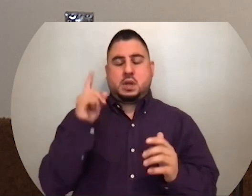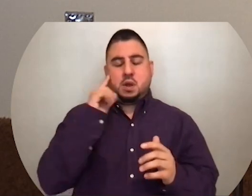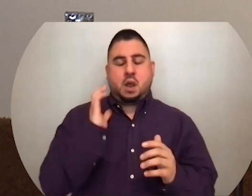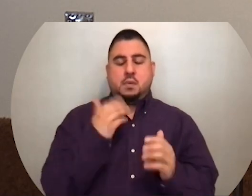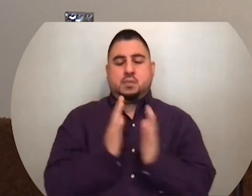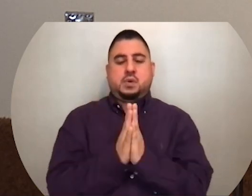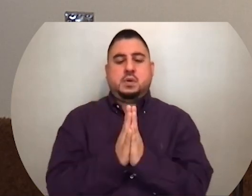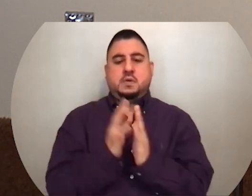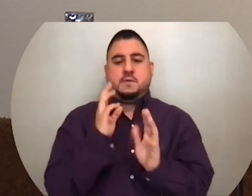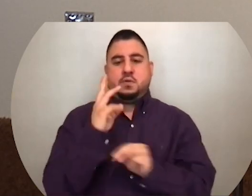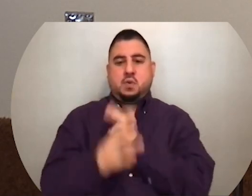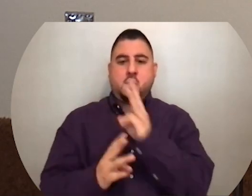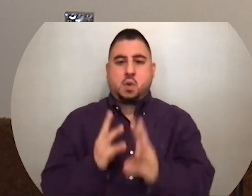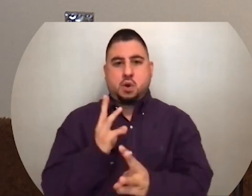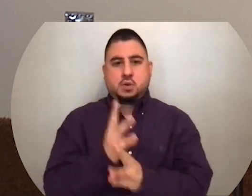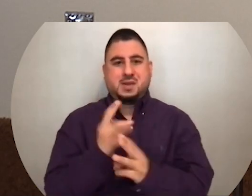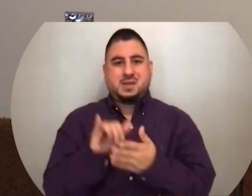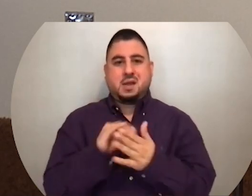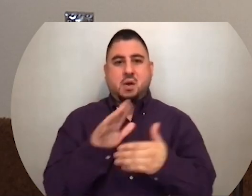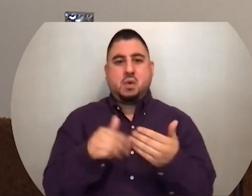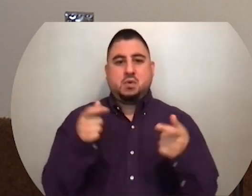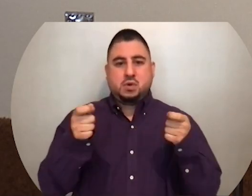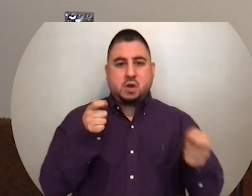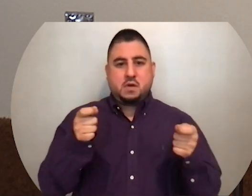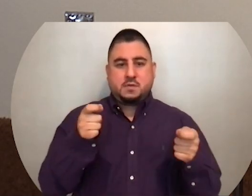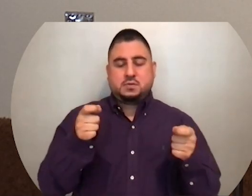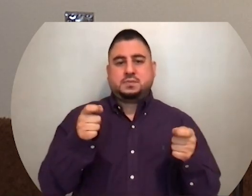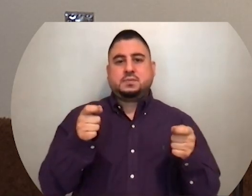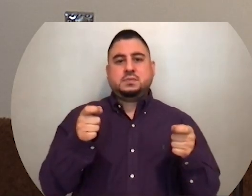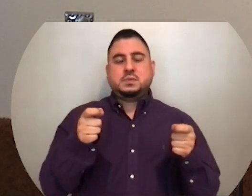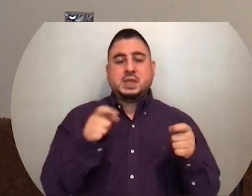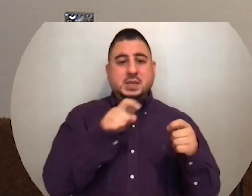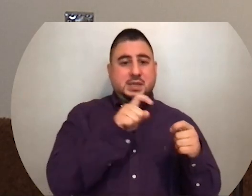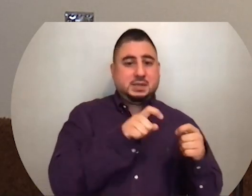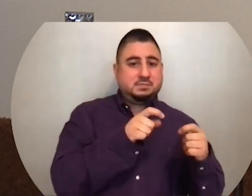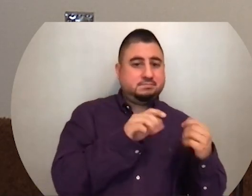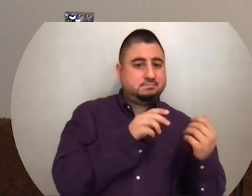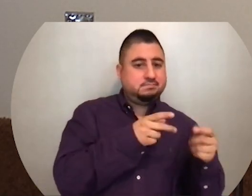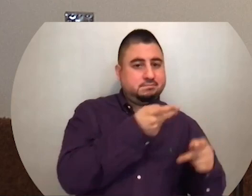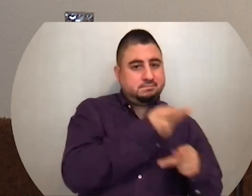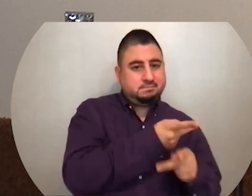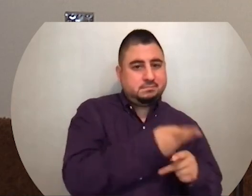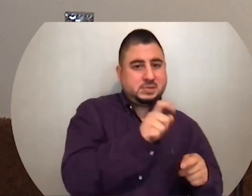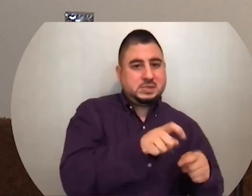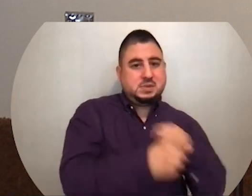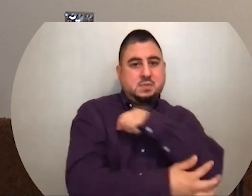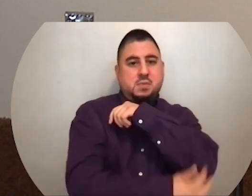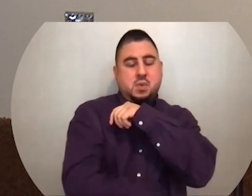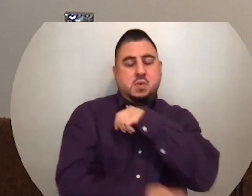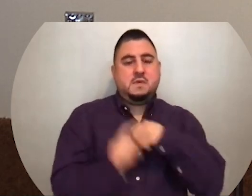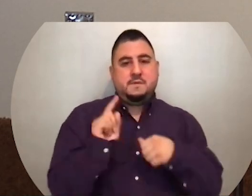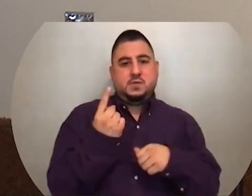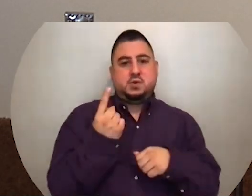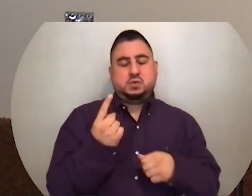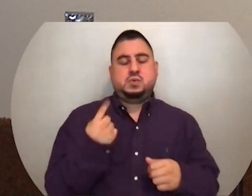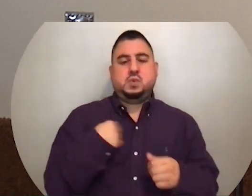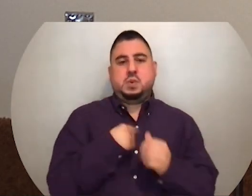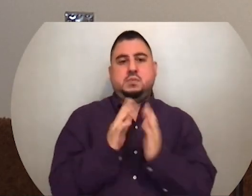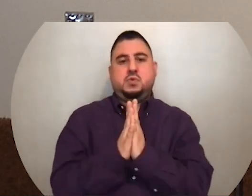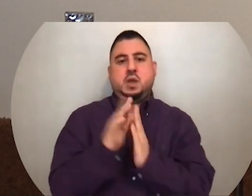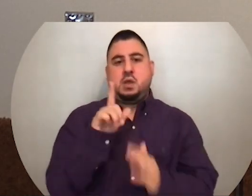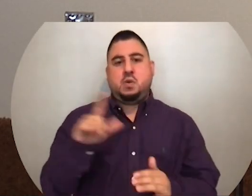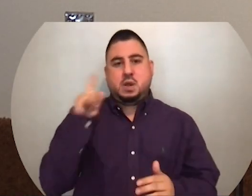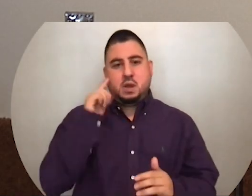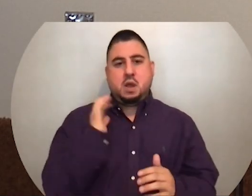prayers. For the world, that all who govern tend first to the needs of the poor, let us pray to the Lord. Lord, hear our